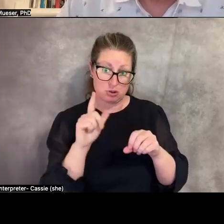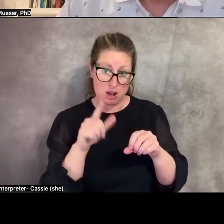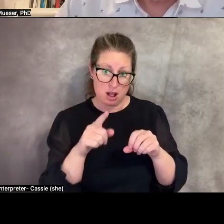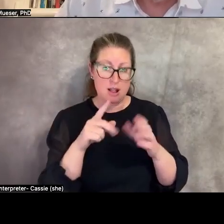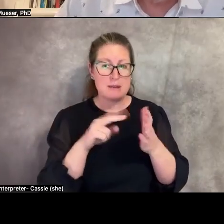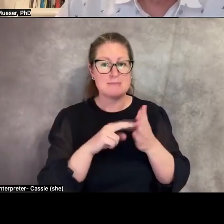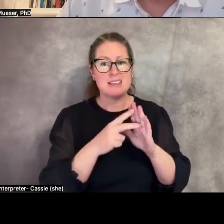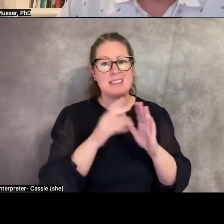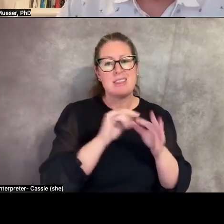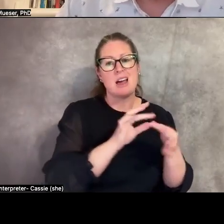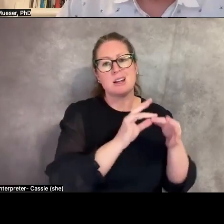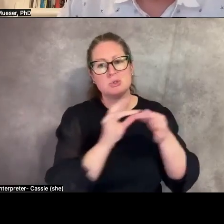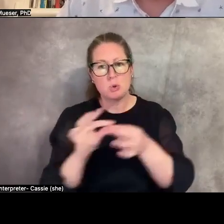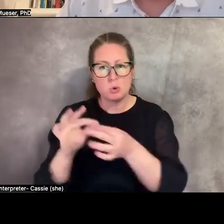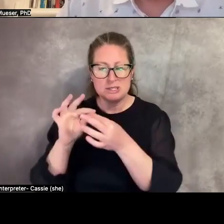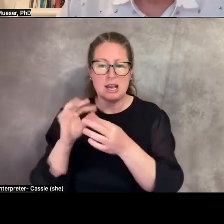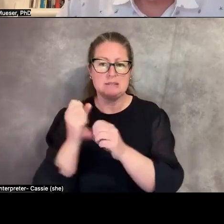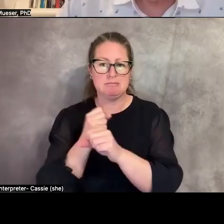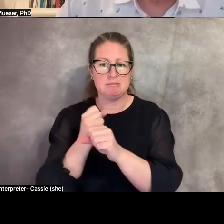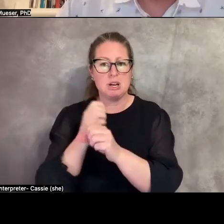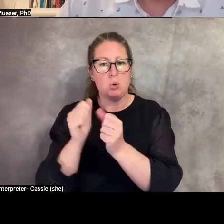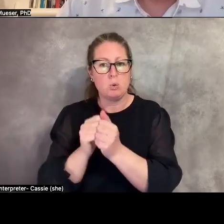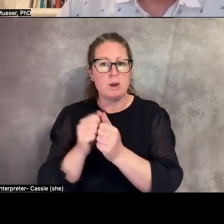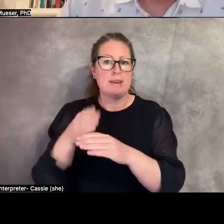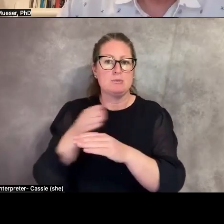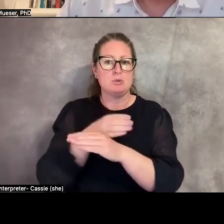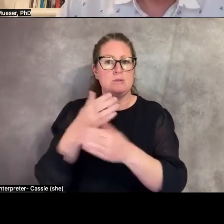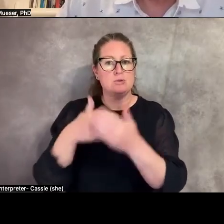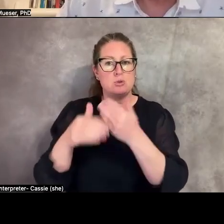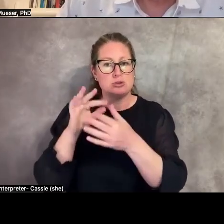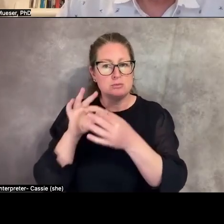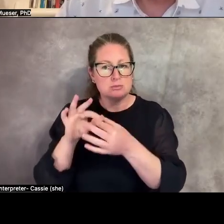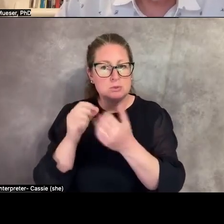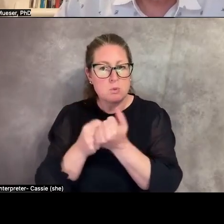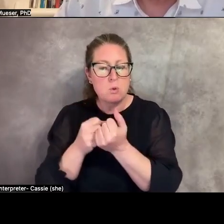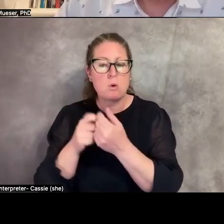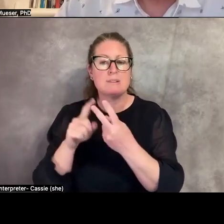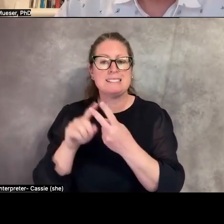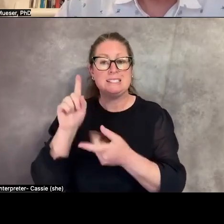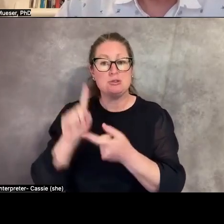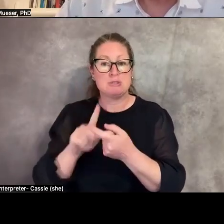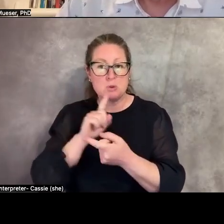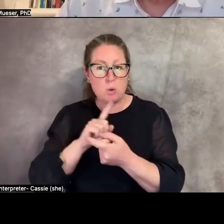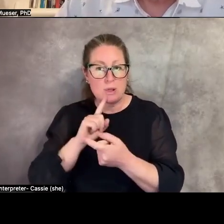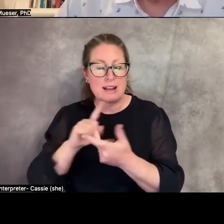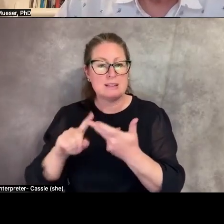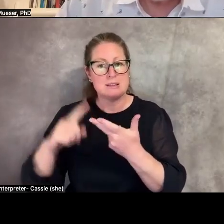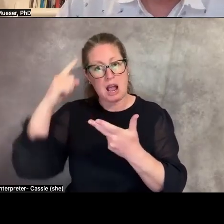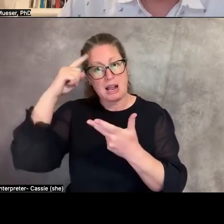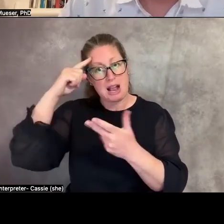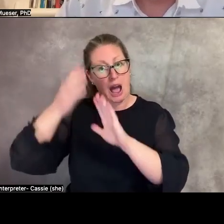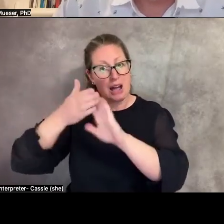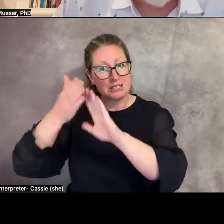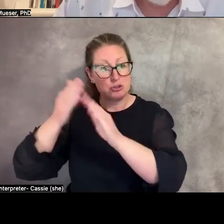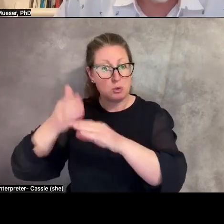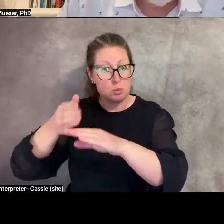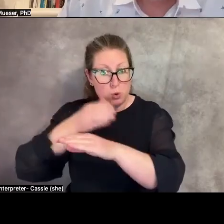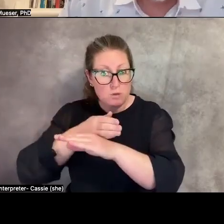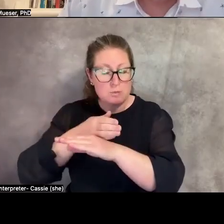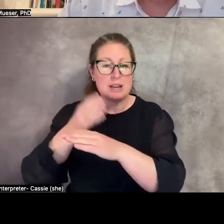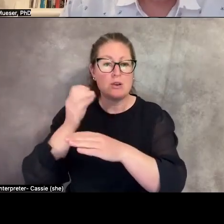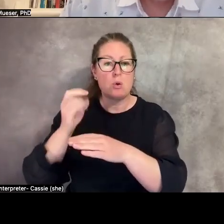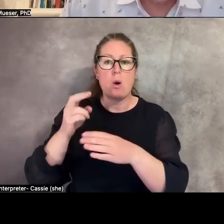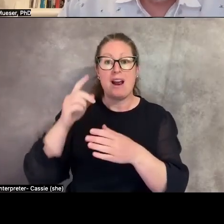with increases in perceived social support and decreased loneliness, improvements in cognition, or reductions in decline